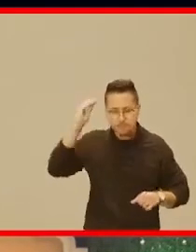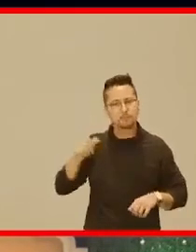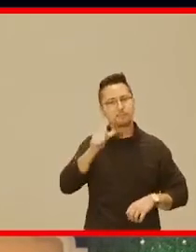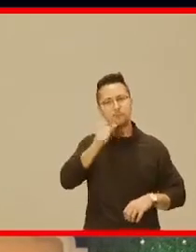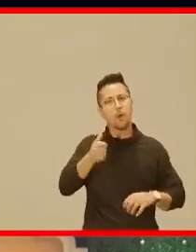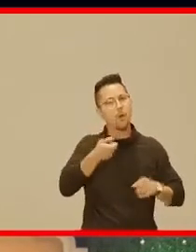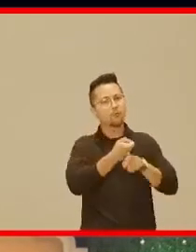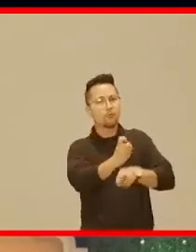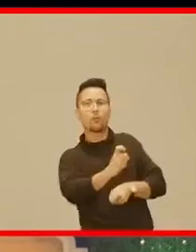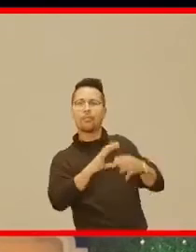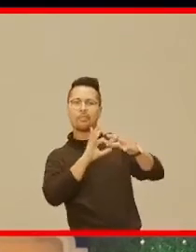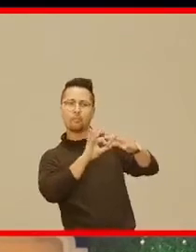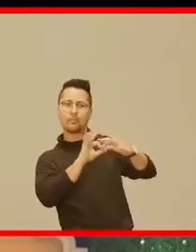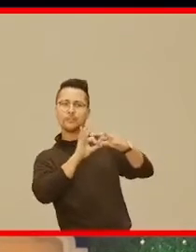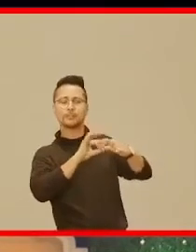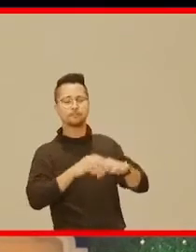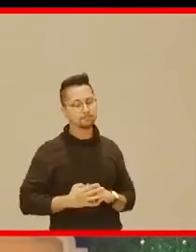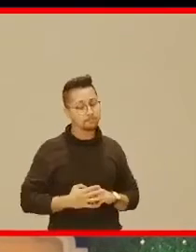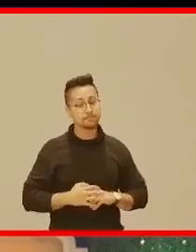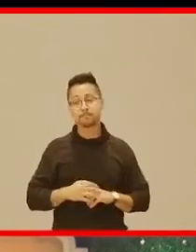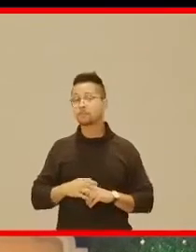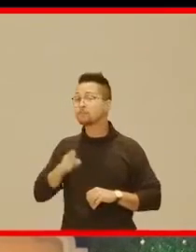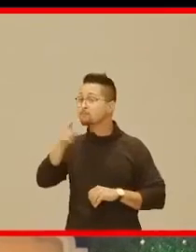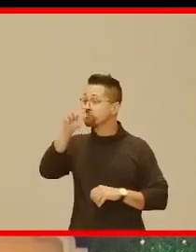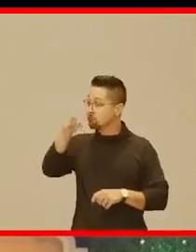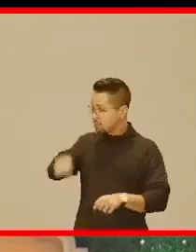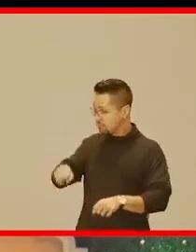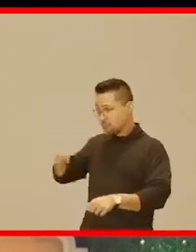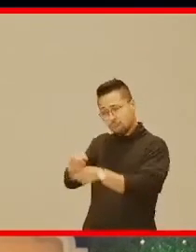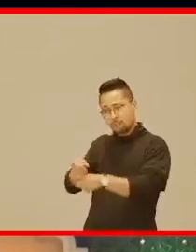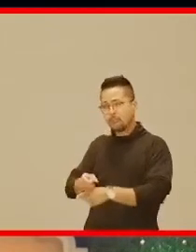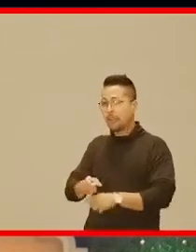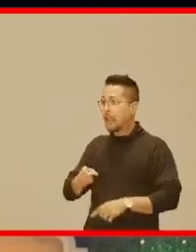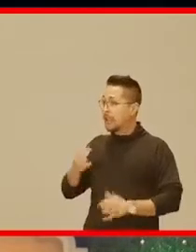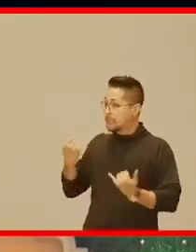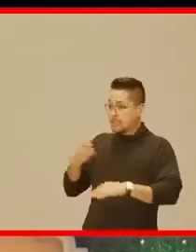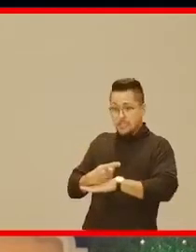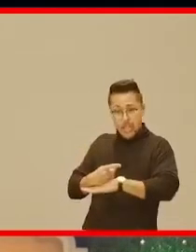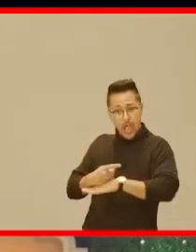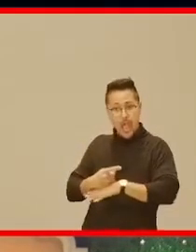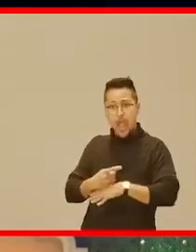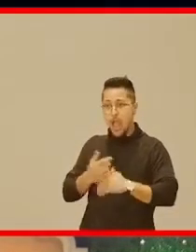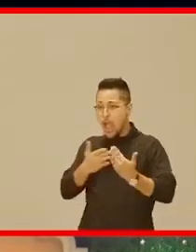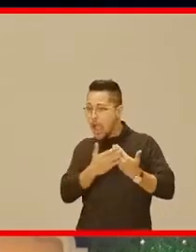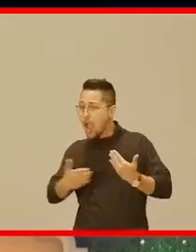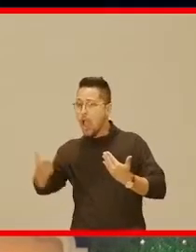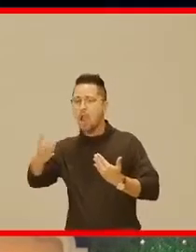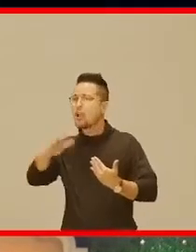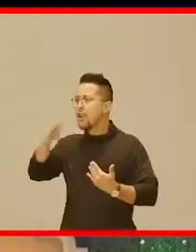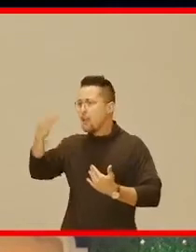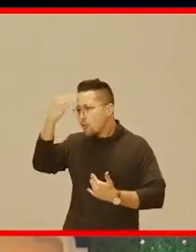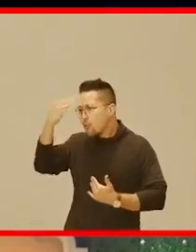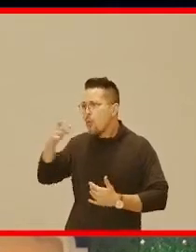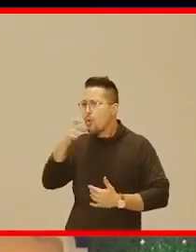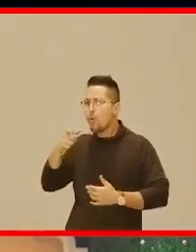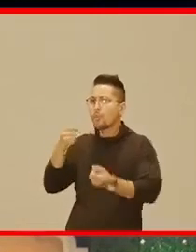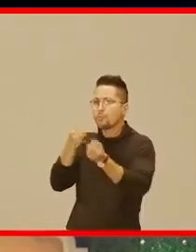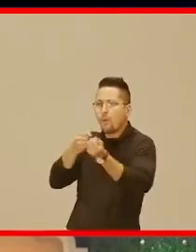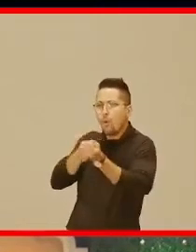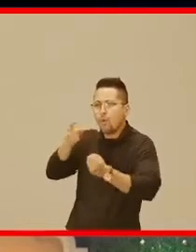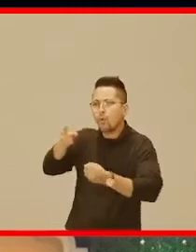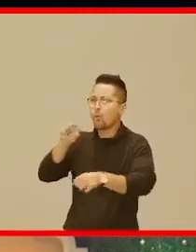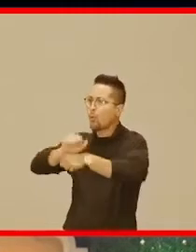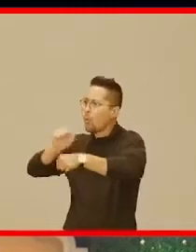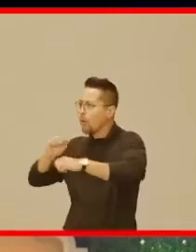Yeah. And you never know who you'll work with today that will be in charge of a committee in 5 years. Yeah. So if you get